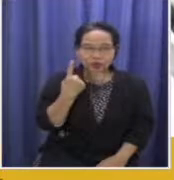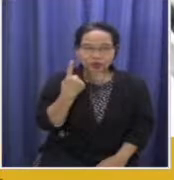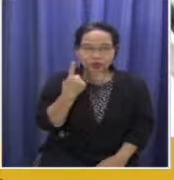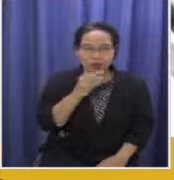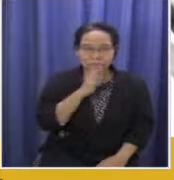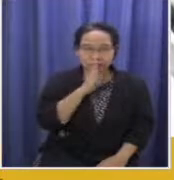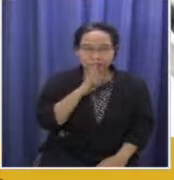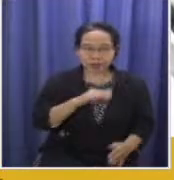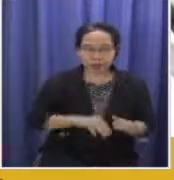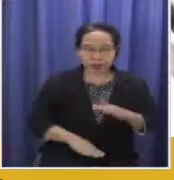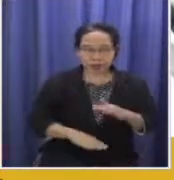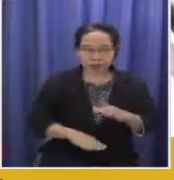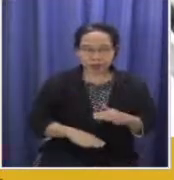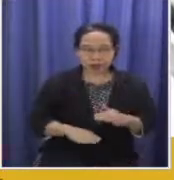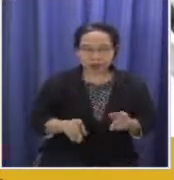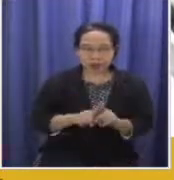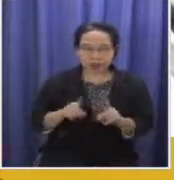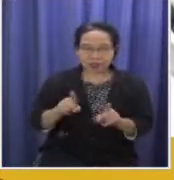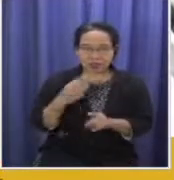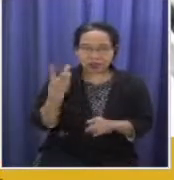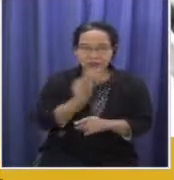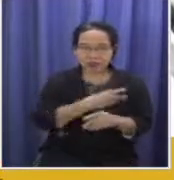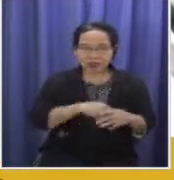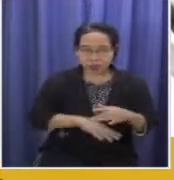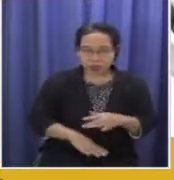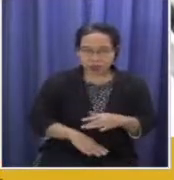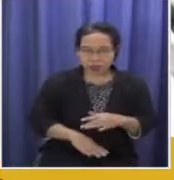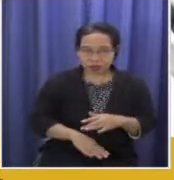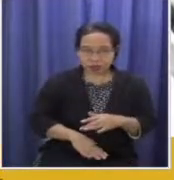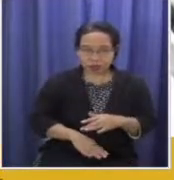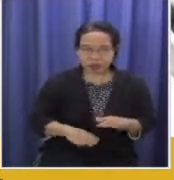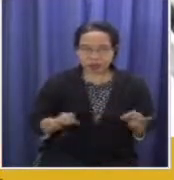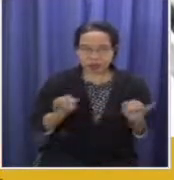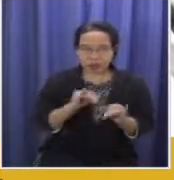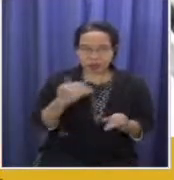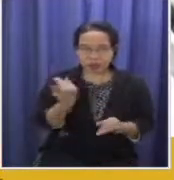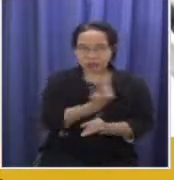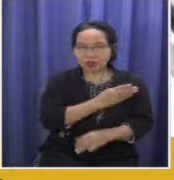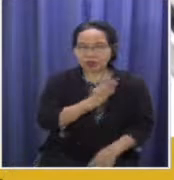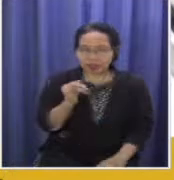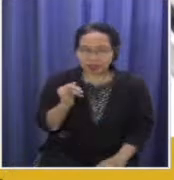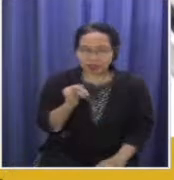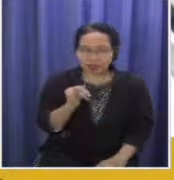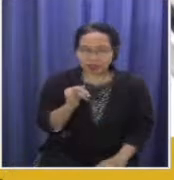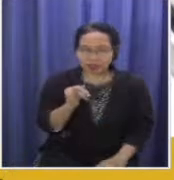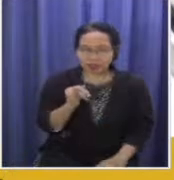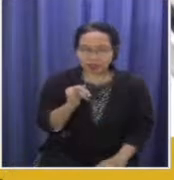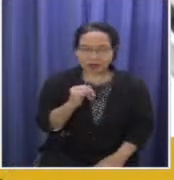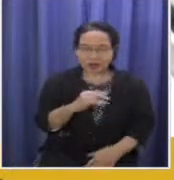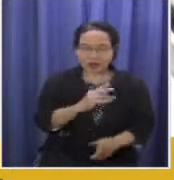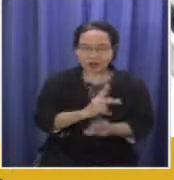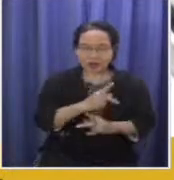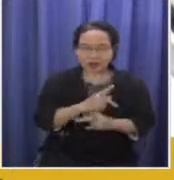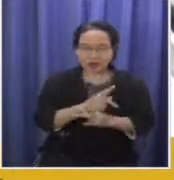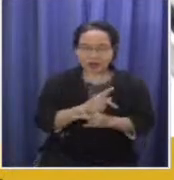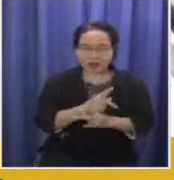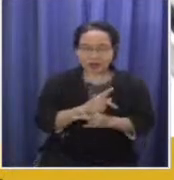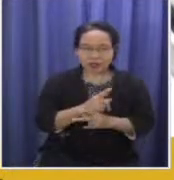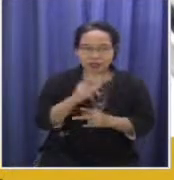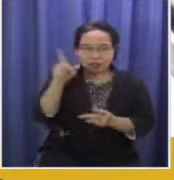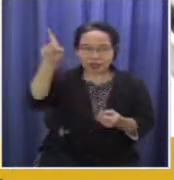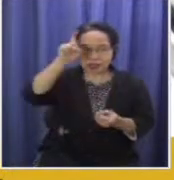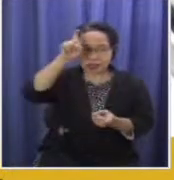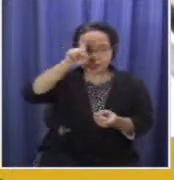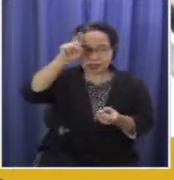be born as we are born, like our being. The product of the